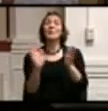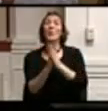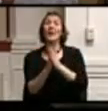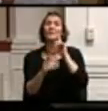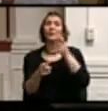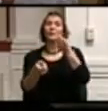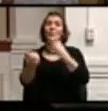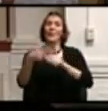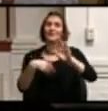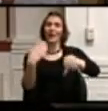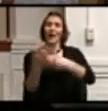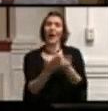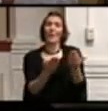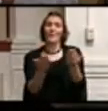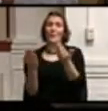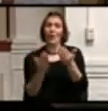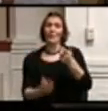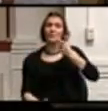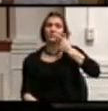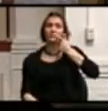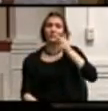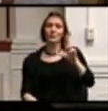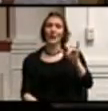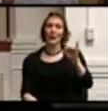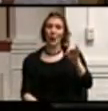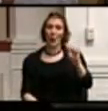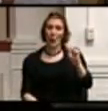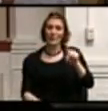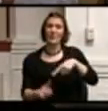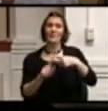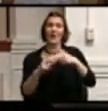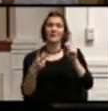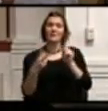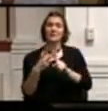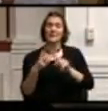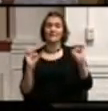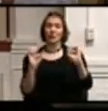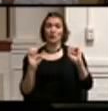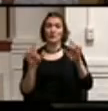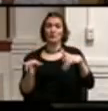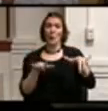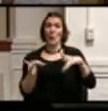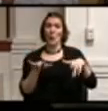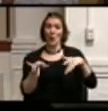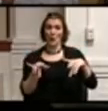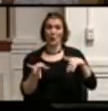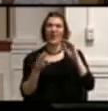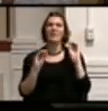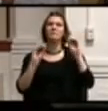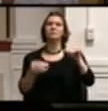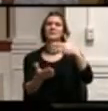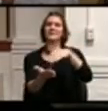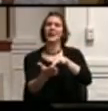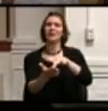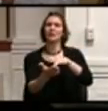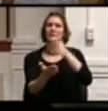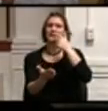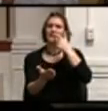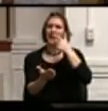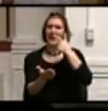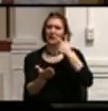replace all of our portable radios, the Mayday recorder that was to go in central dispatch, as well as